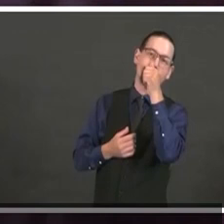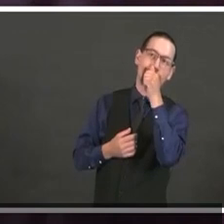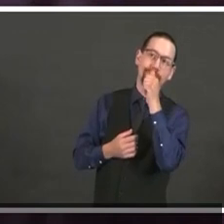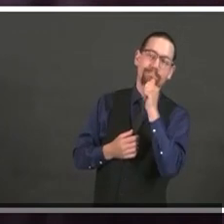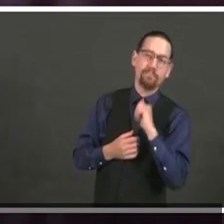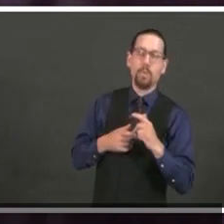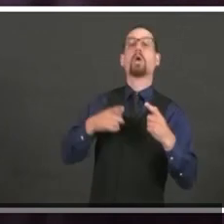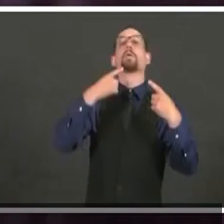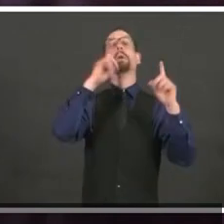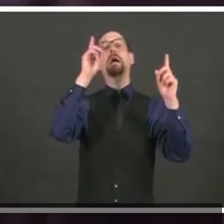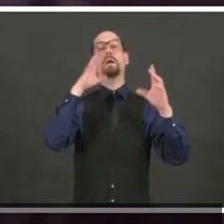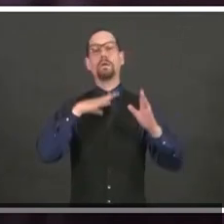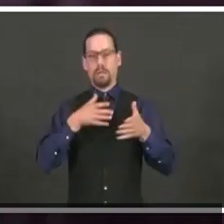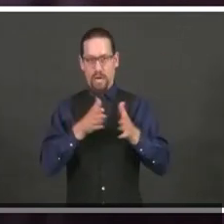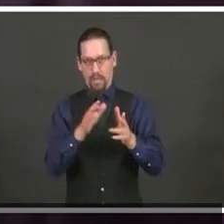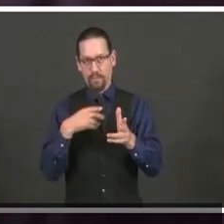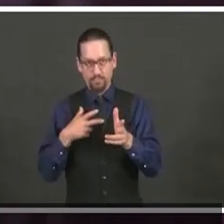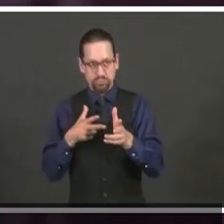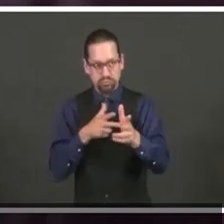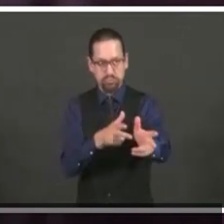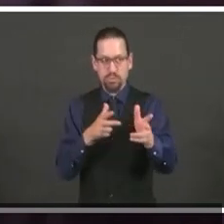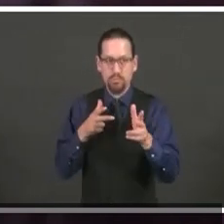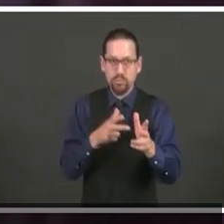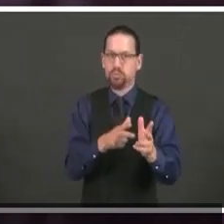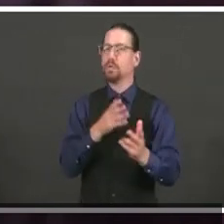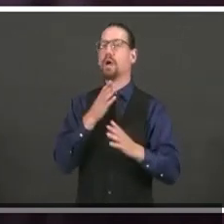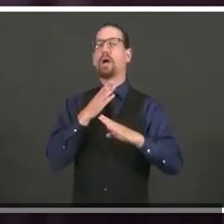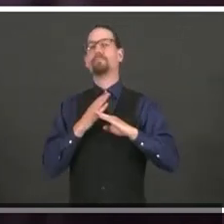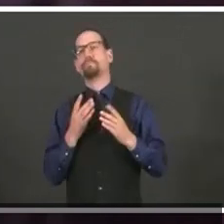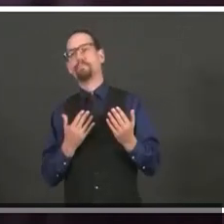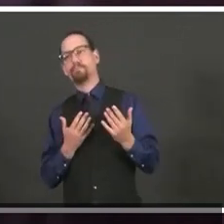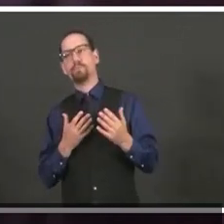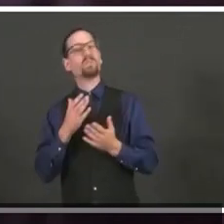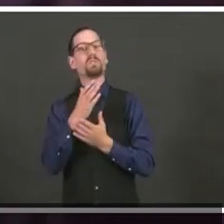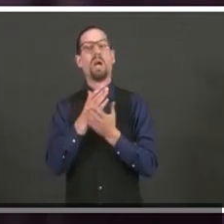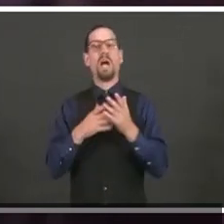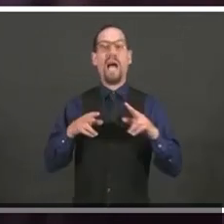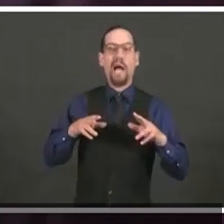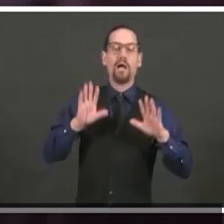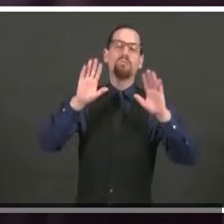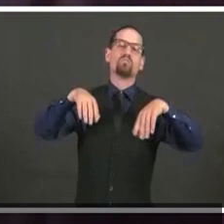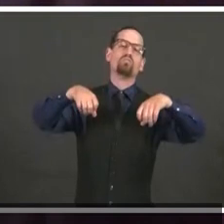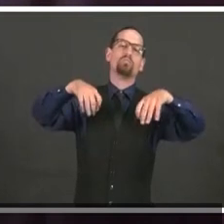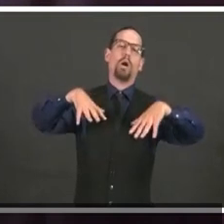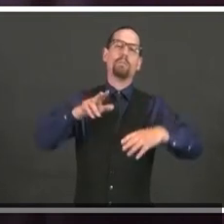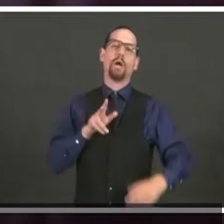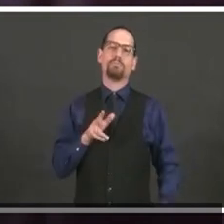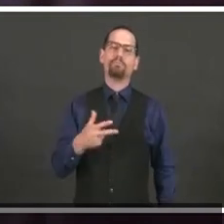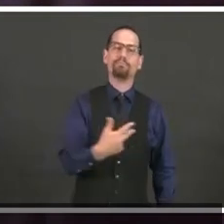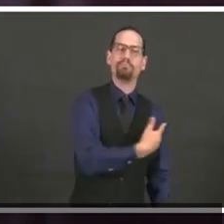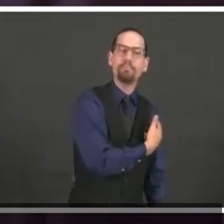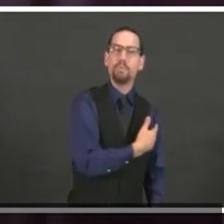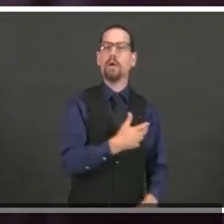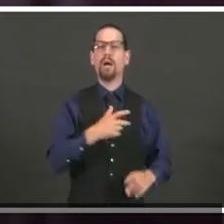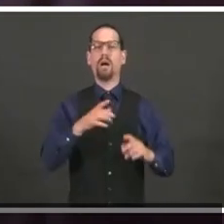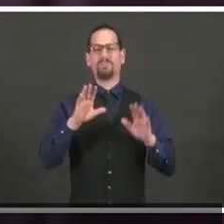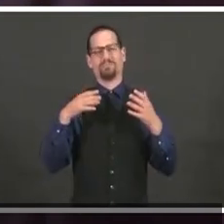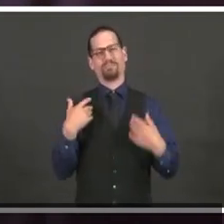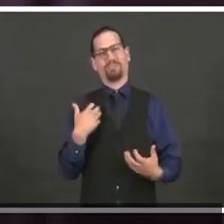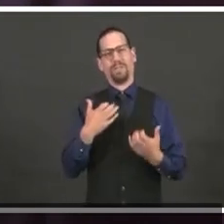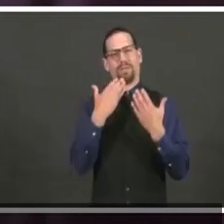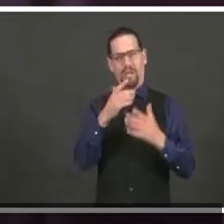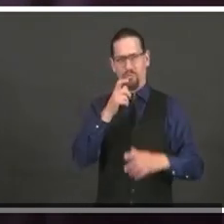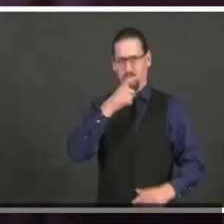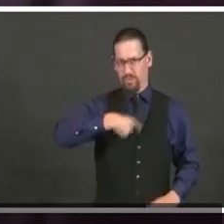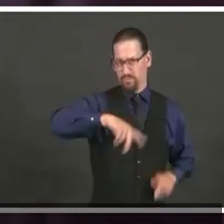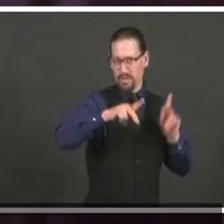understanding. It does make a difference. Same thing for the beaches. Saturday was the most popular beach day